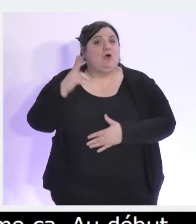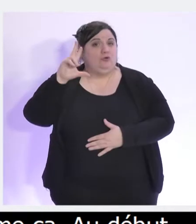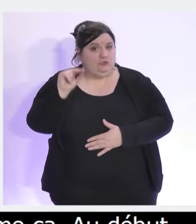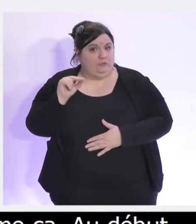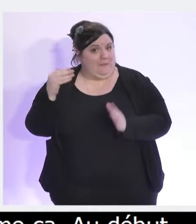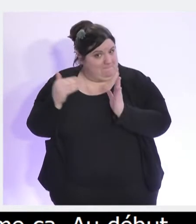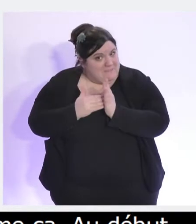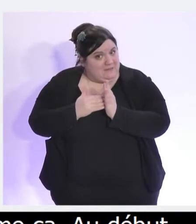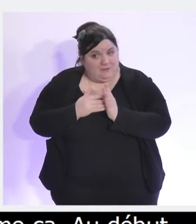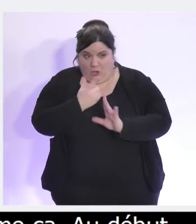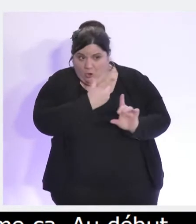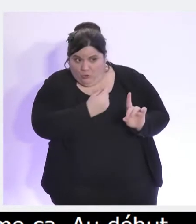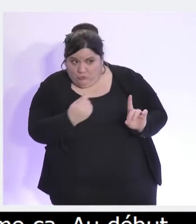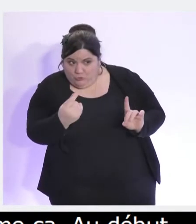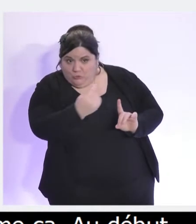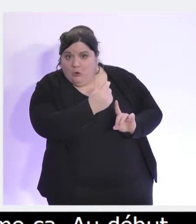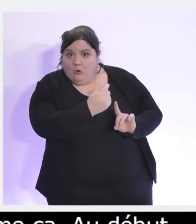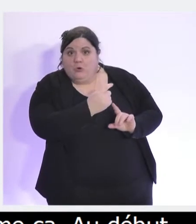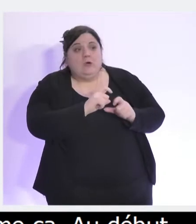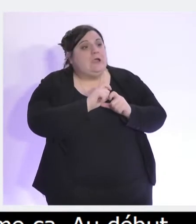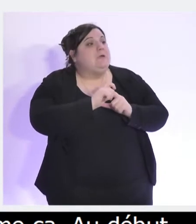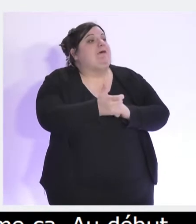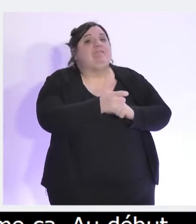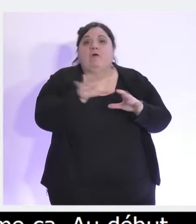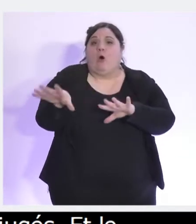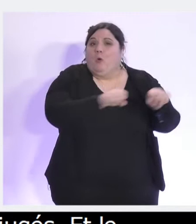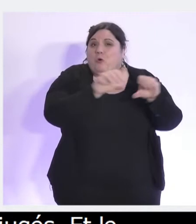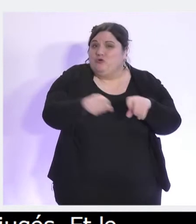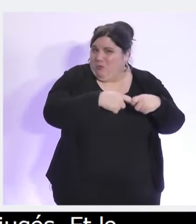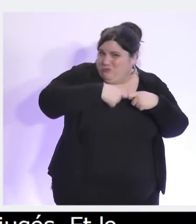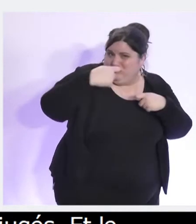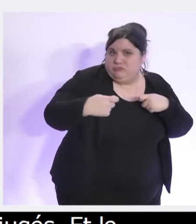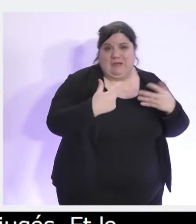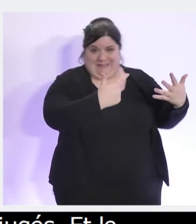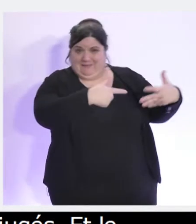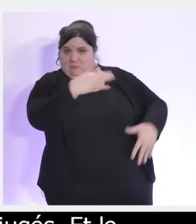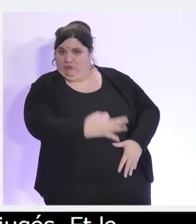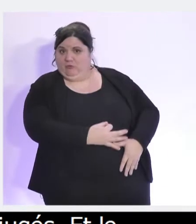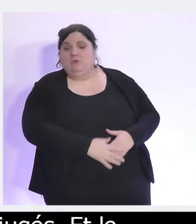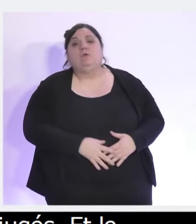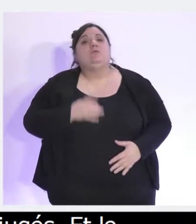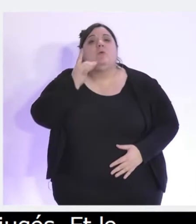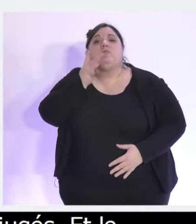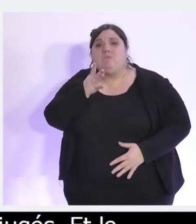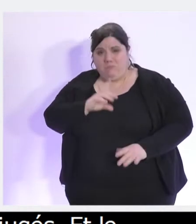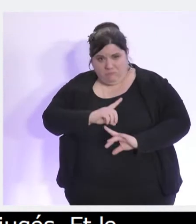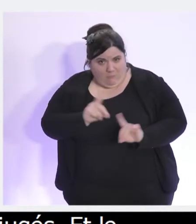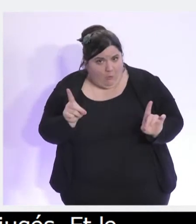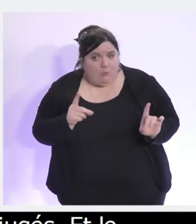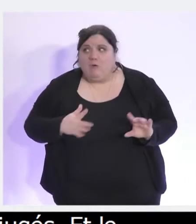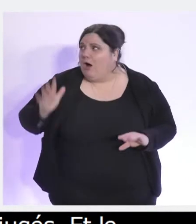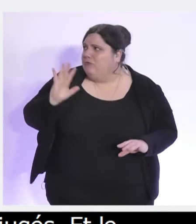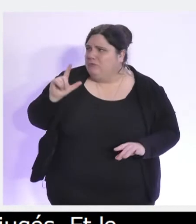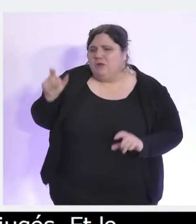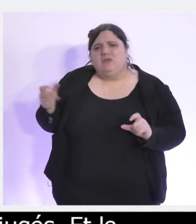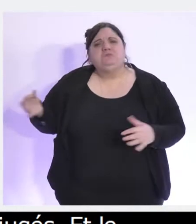2021, we have 17% of people in good jobs. So it was something which was new